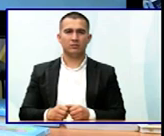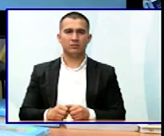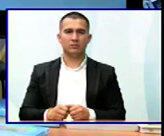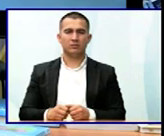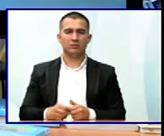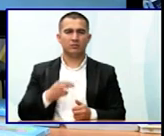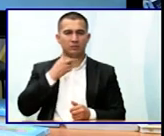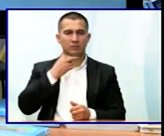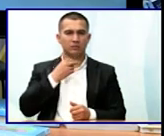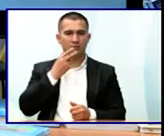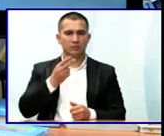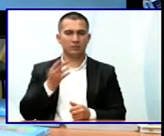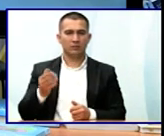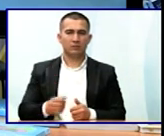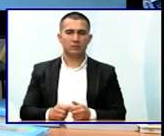Demak,